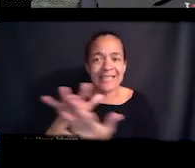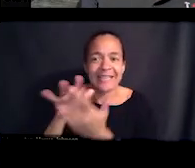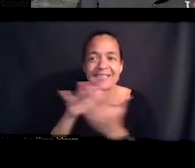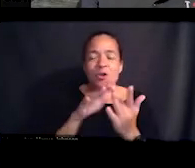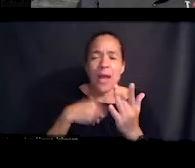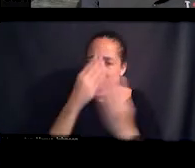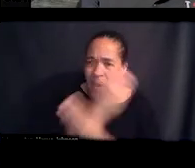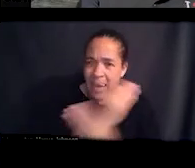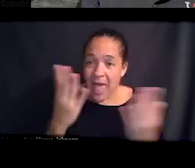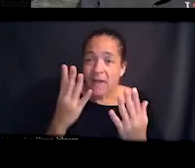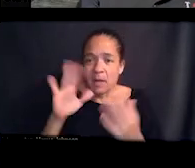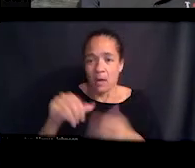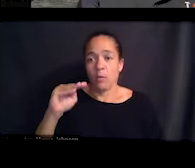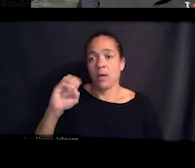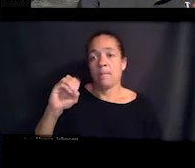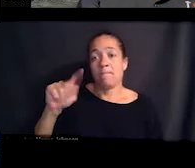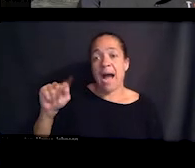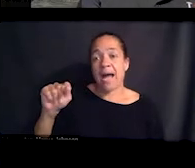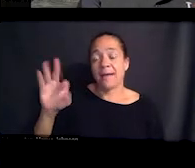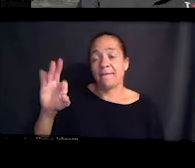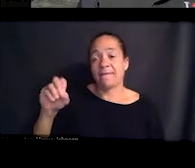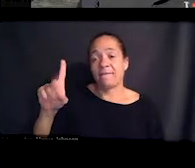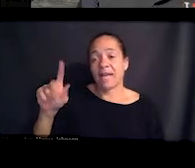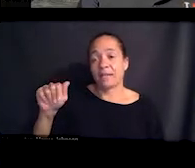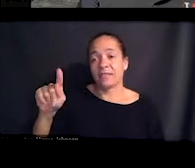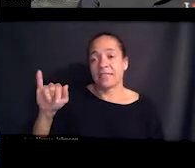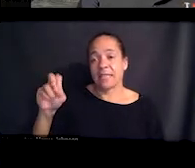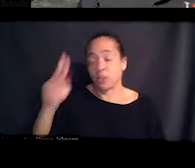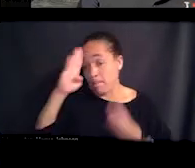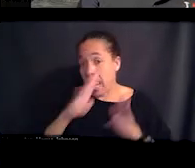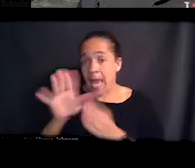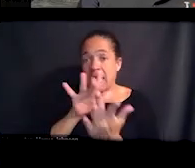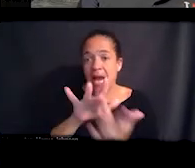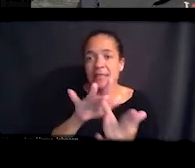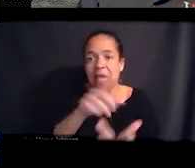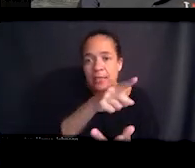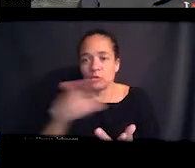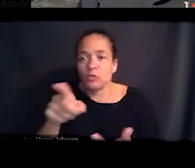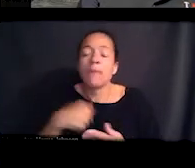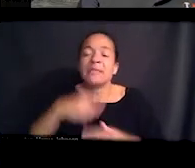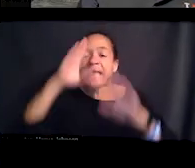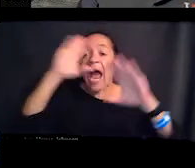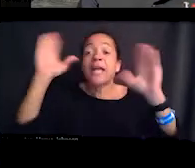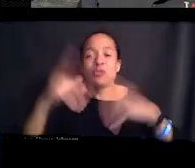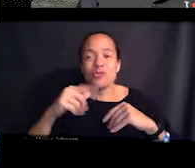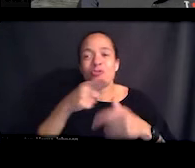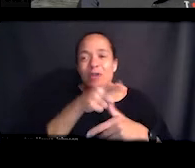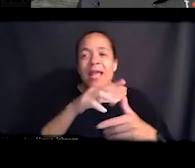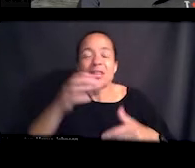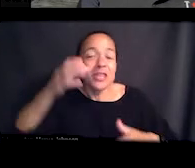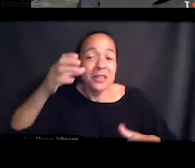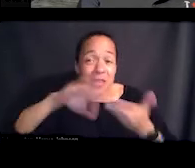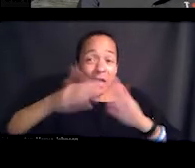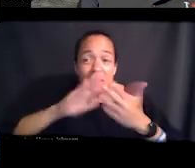contacting you, because I knew that in the community, people don't expect to hear from anyone related